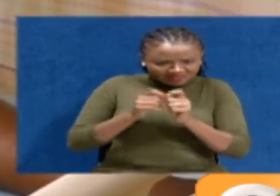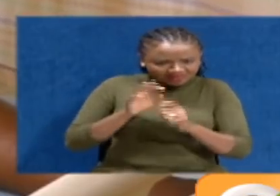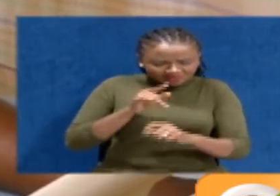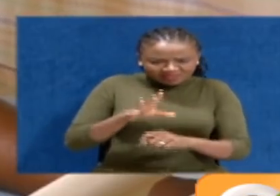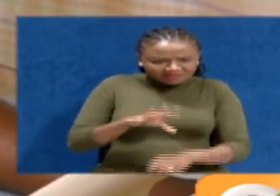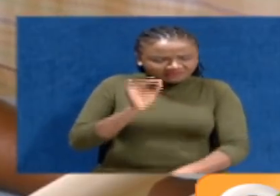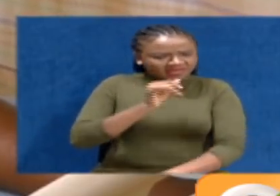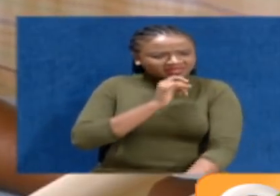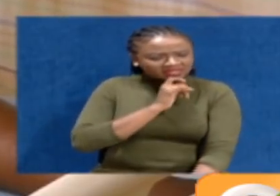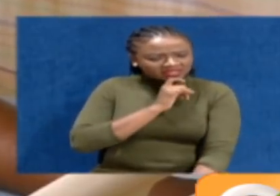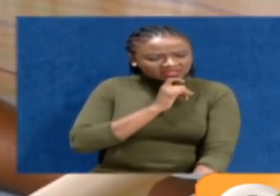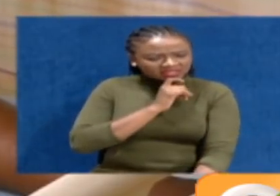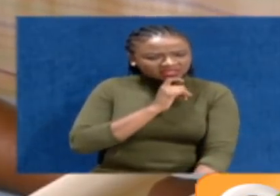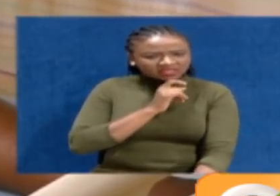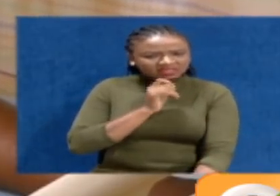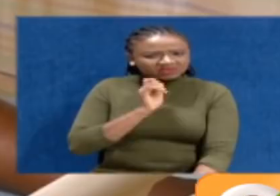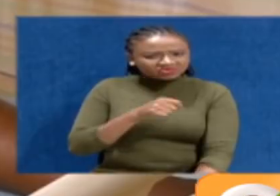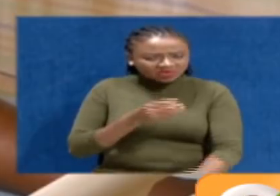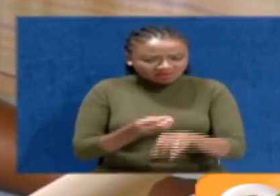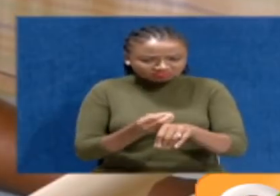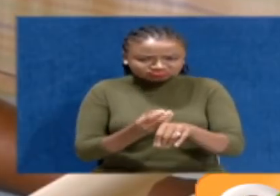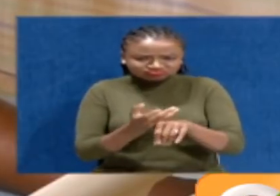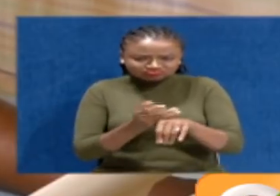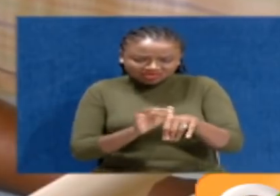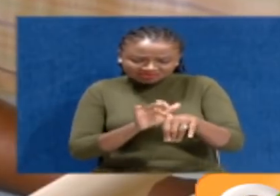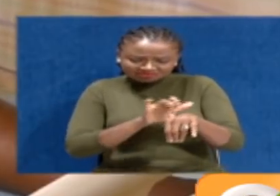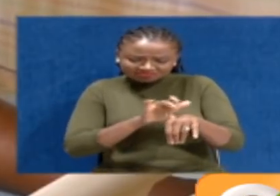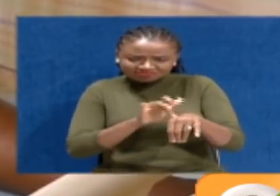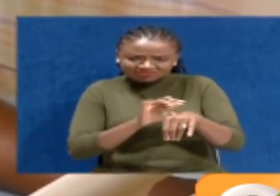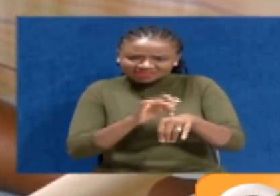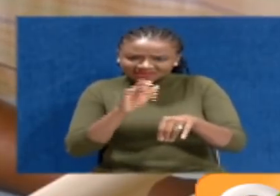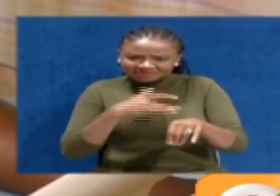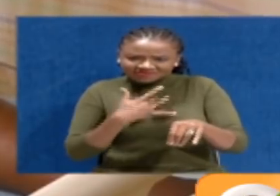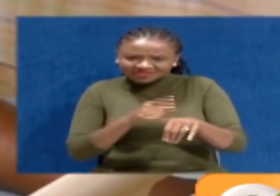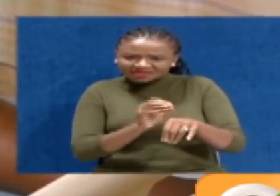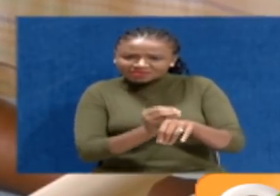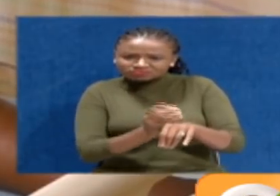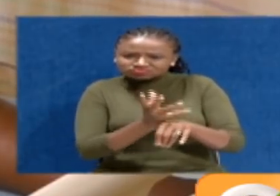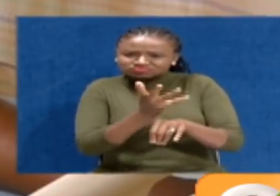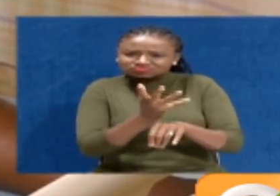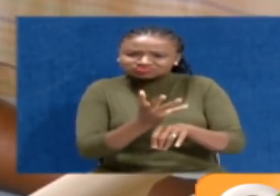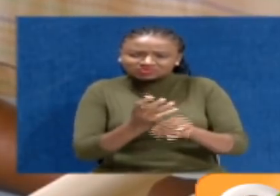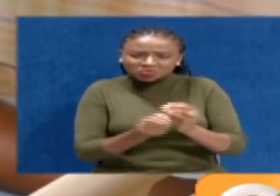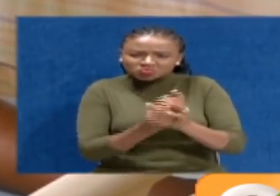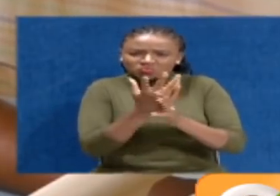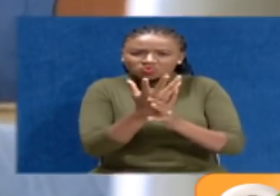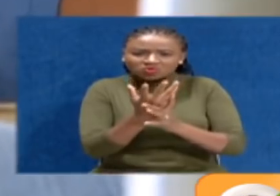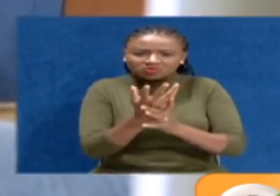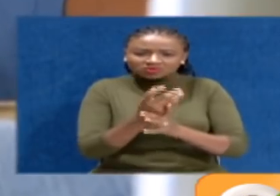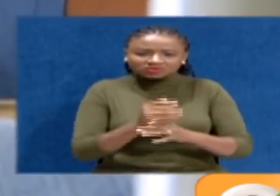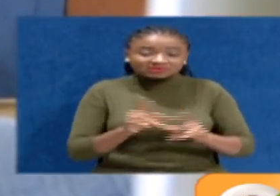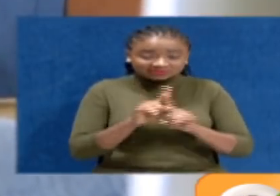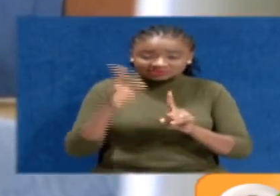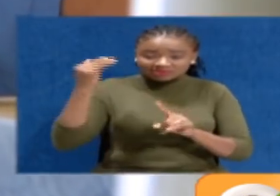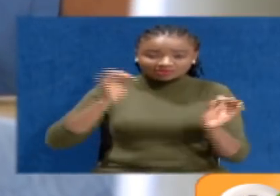brought something that is, you can touch it and feel like it has grown. It is not like the previous